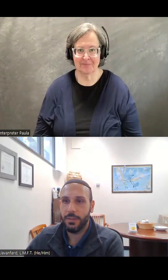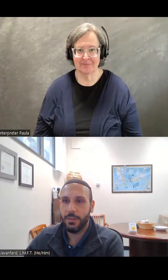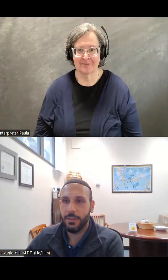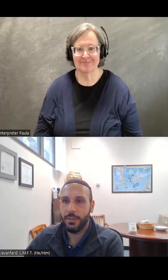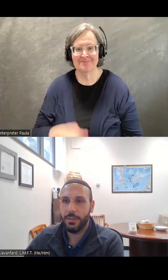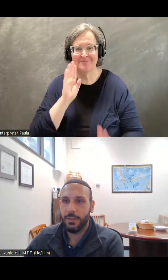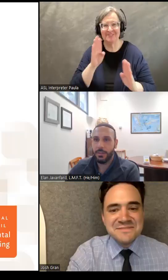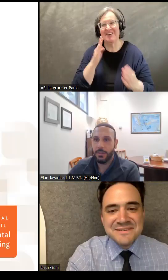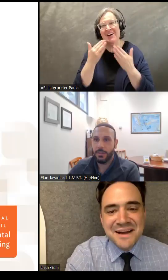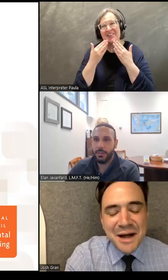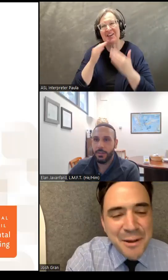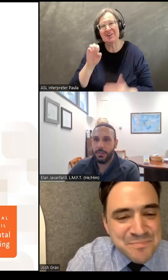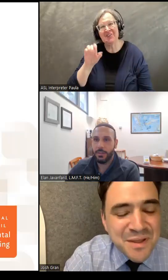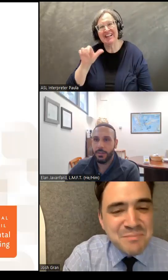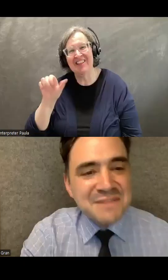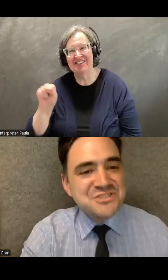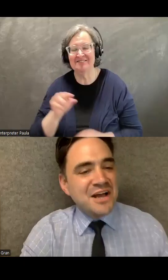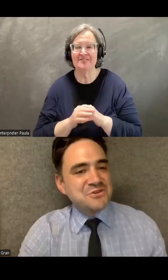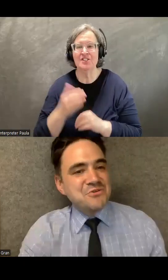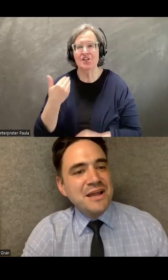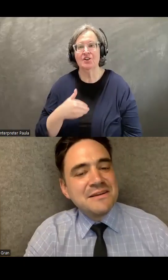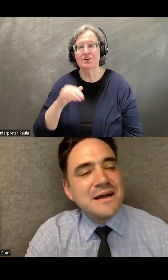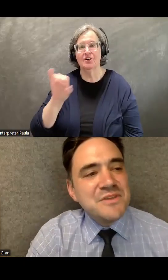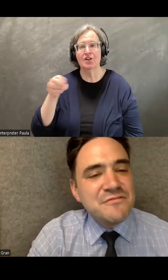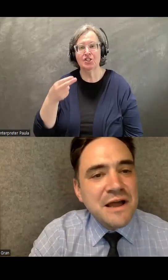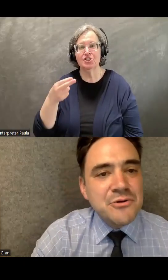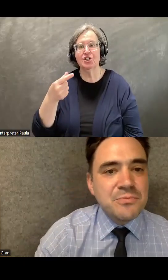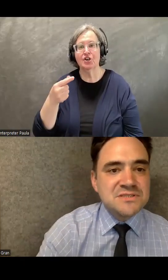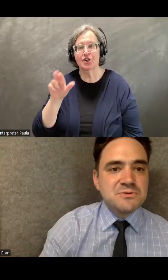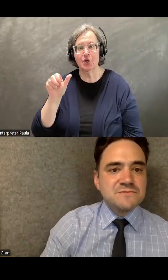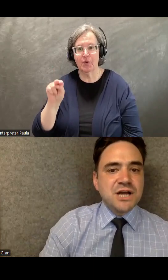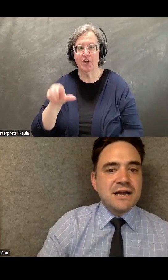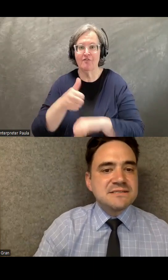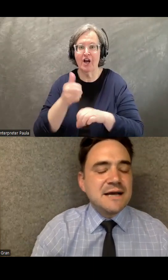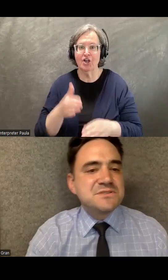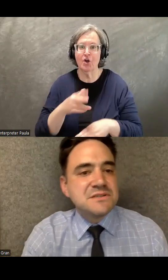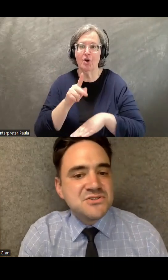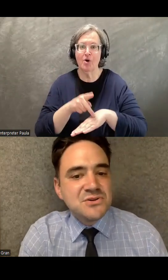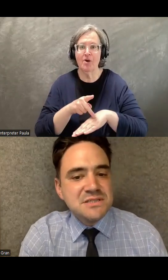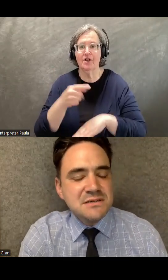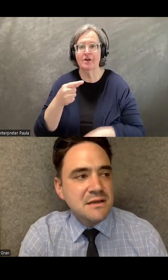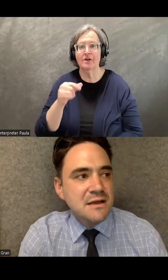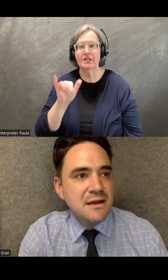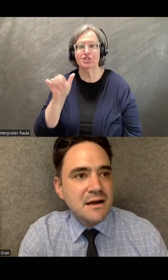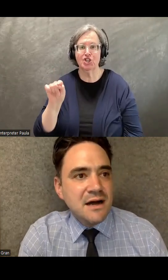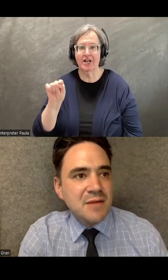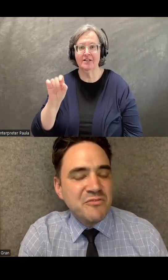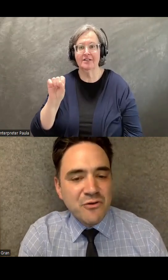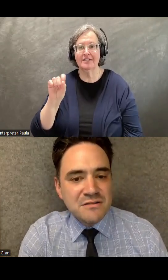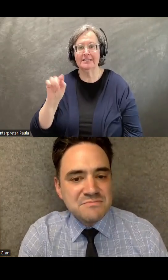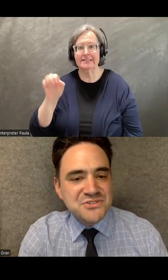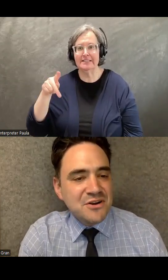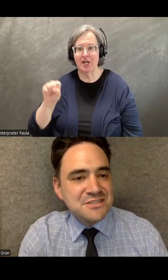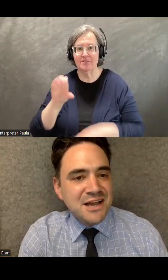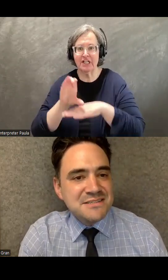Hi, everybody. Thanks, Elon. My name's Josh Gran. I'm the founder and principal of Giant Steps Consulting.